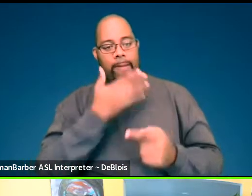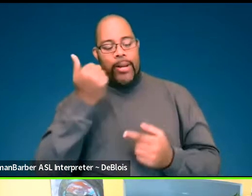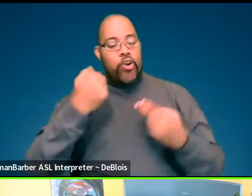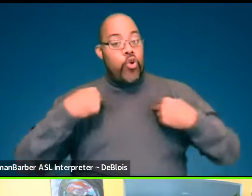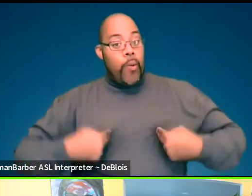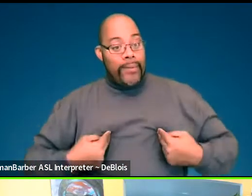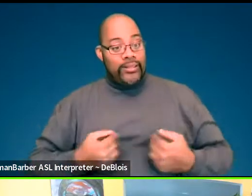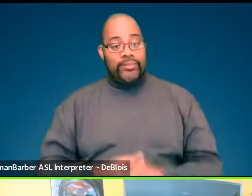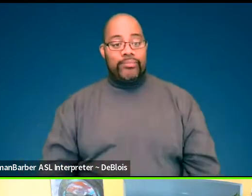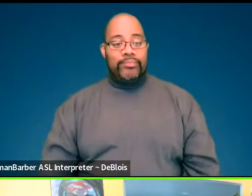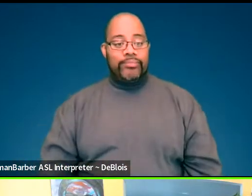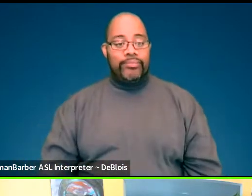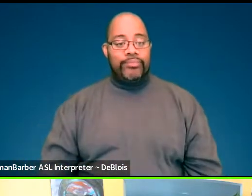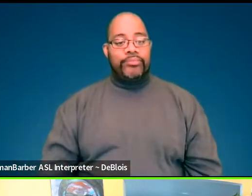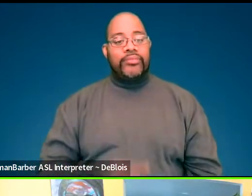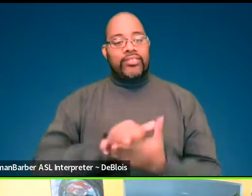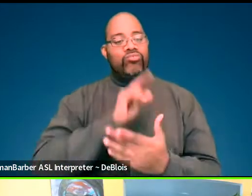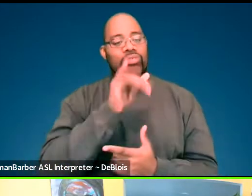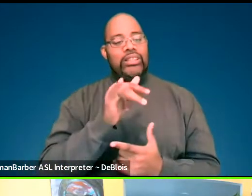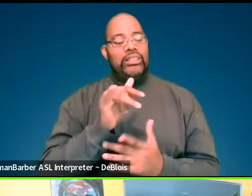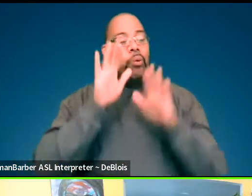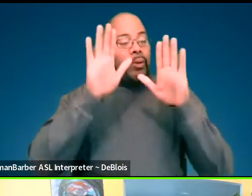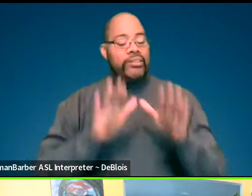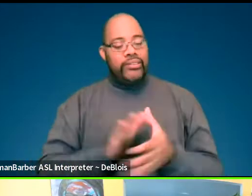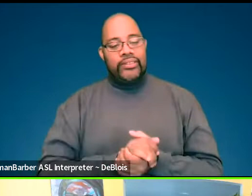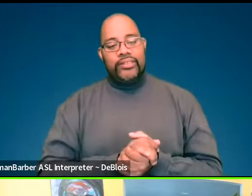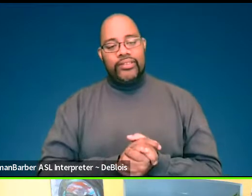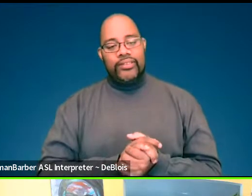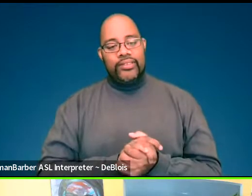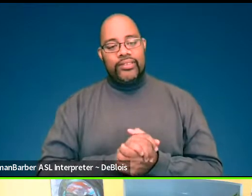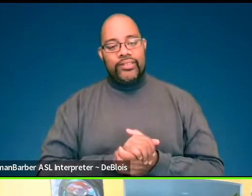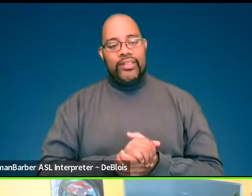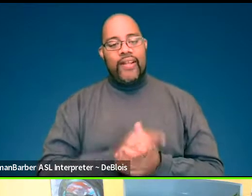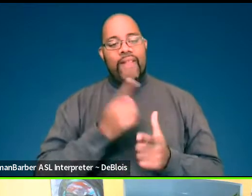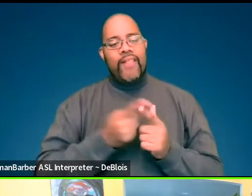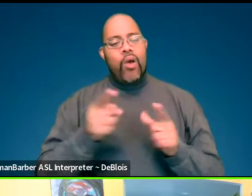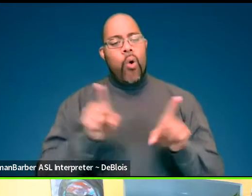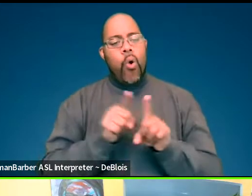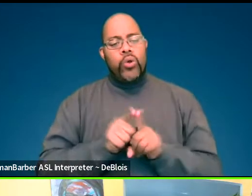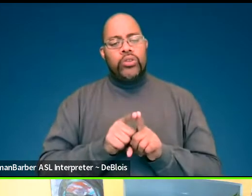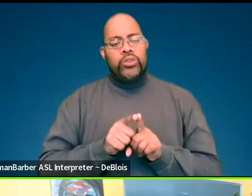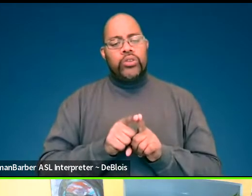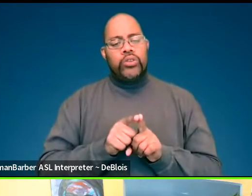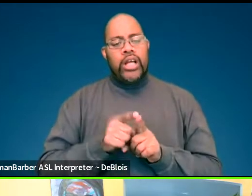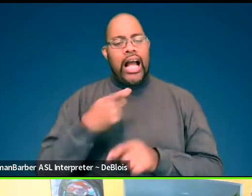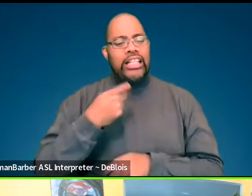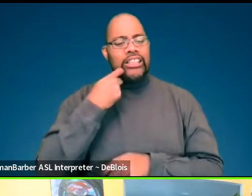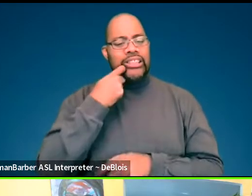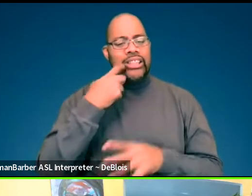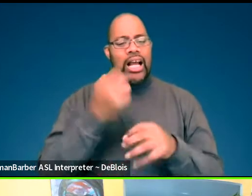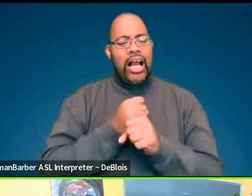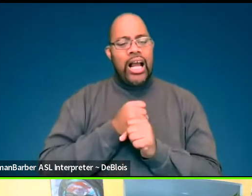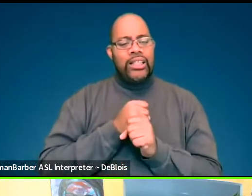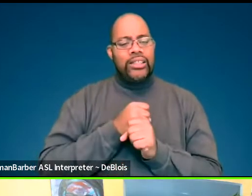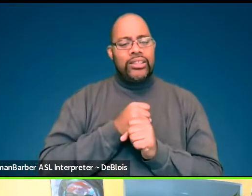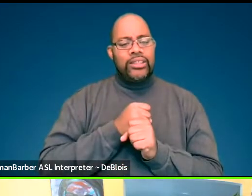humans, which is really fantastic. And then I just got,